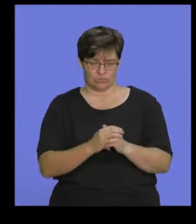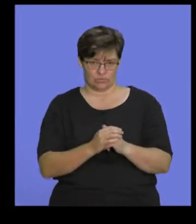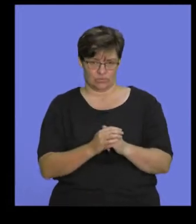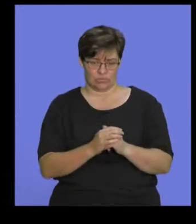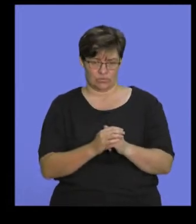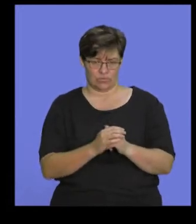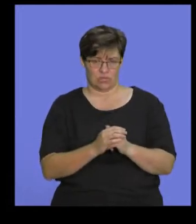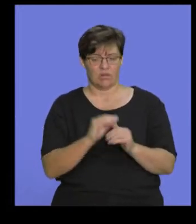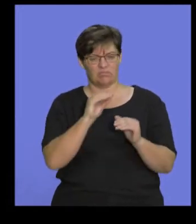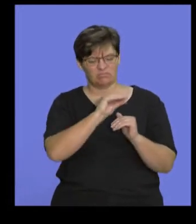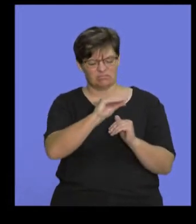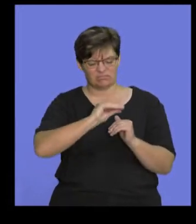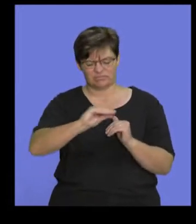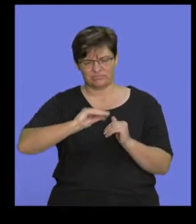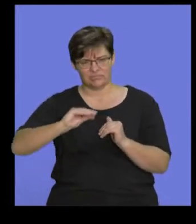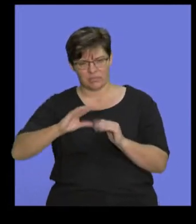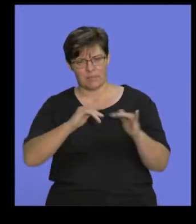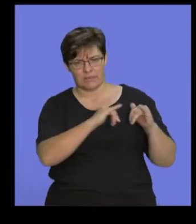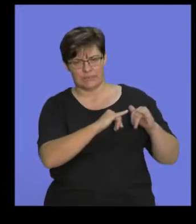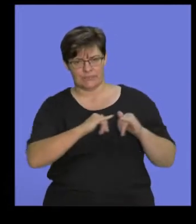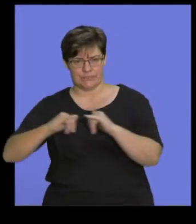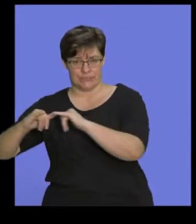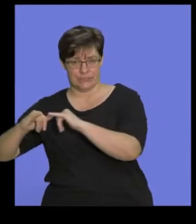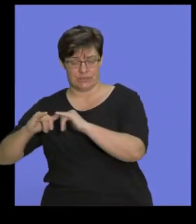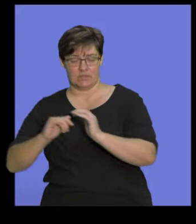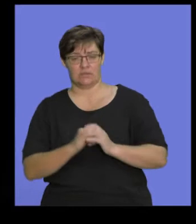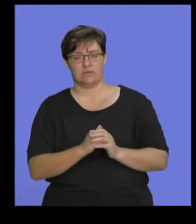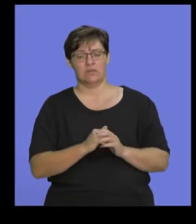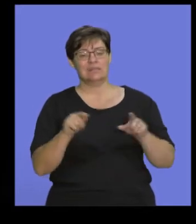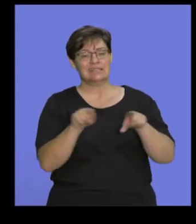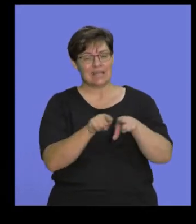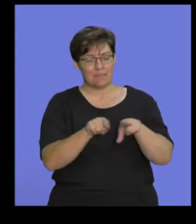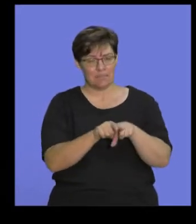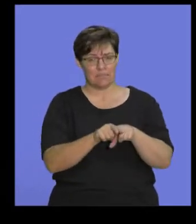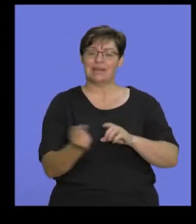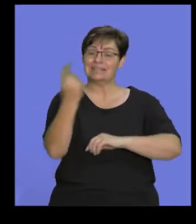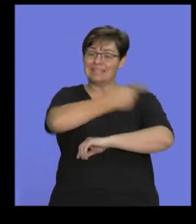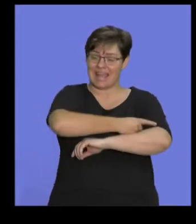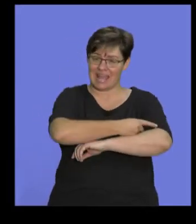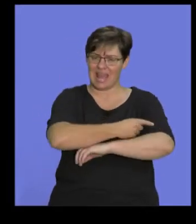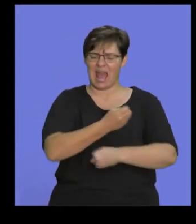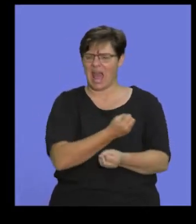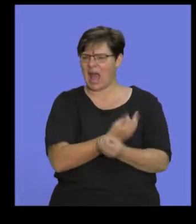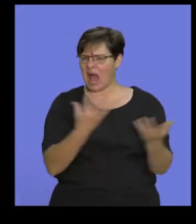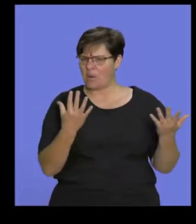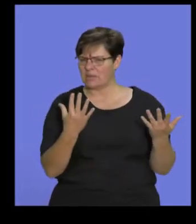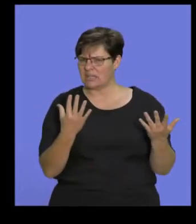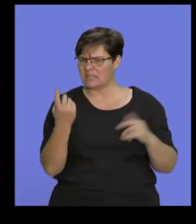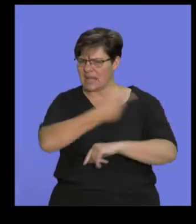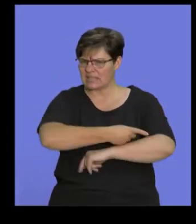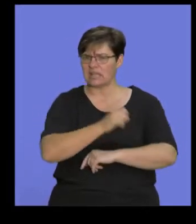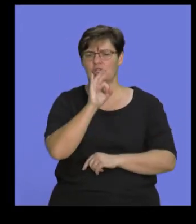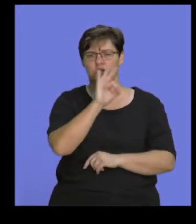52 bits and pieces that are equal. And also, with daily, we know that we normally